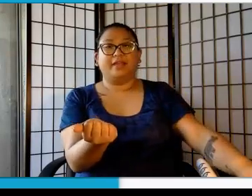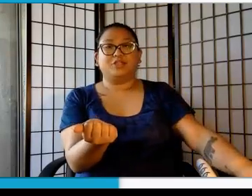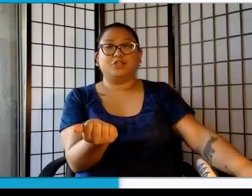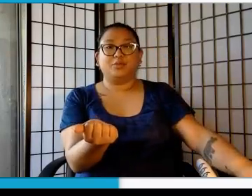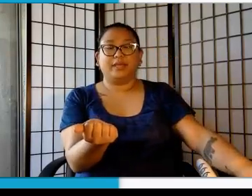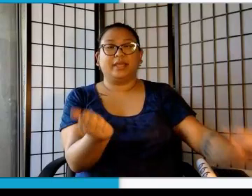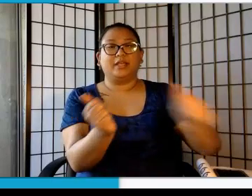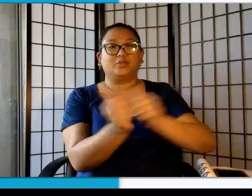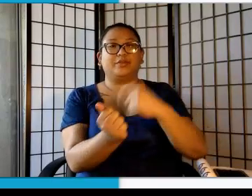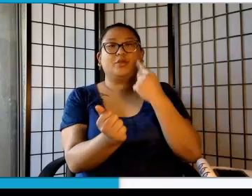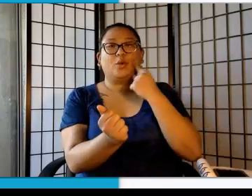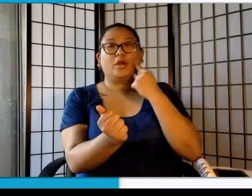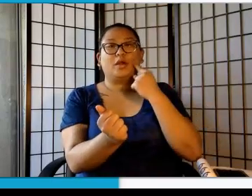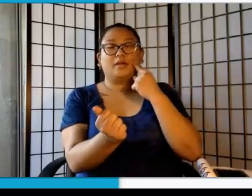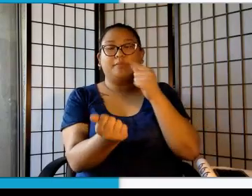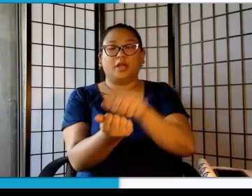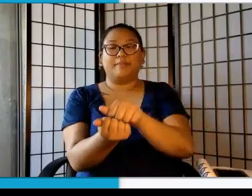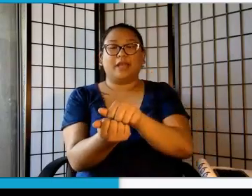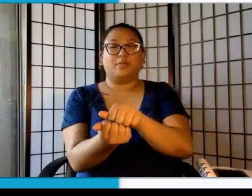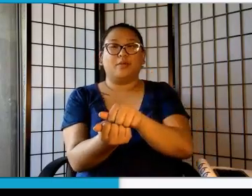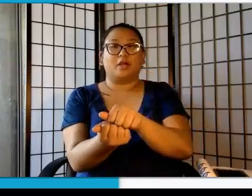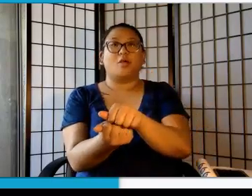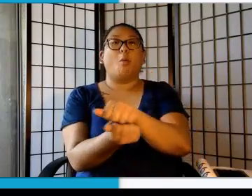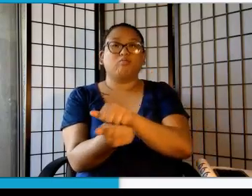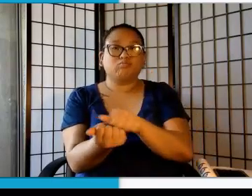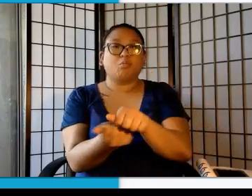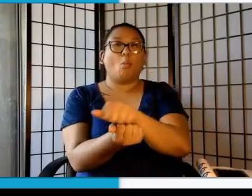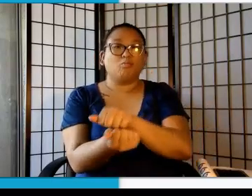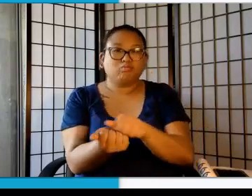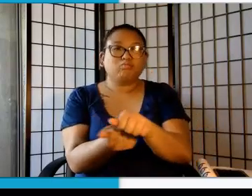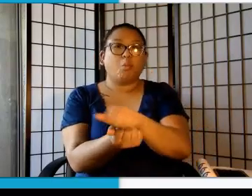And then chewy is with your non-manual marker.